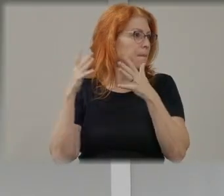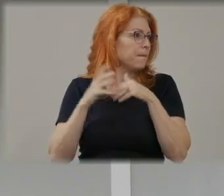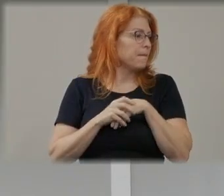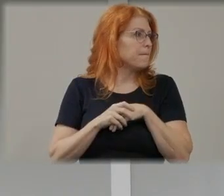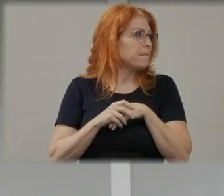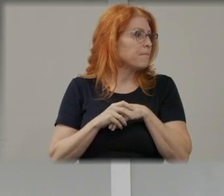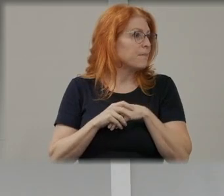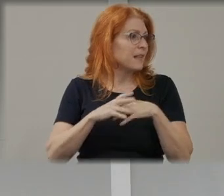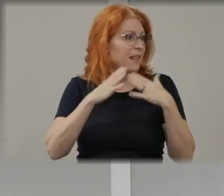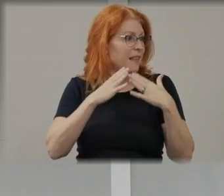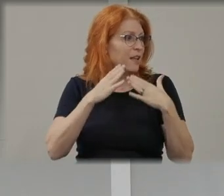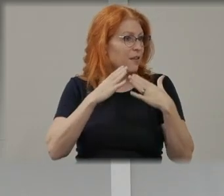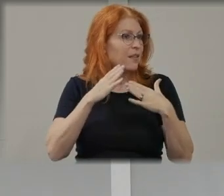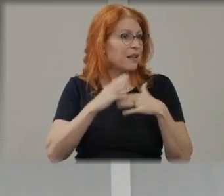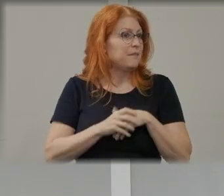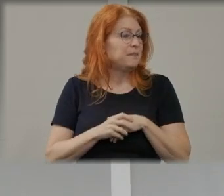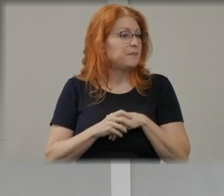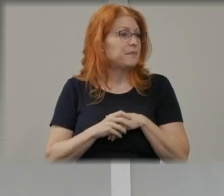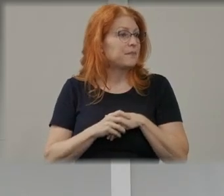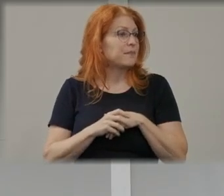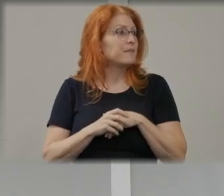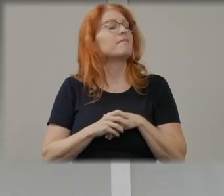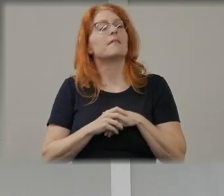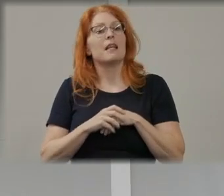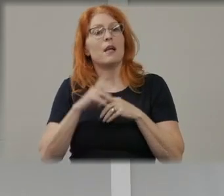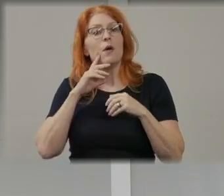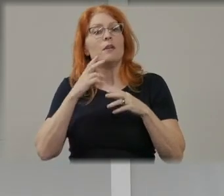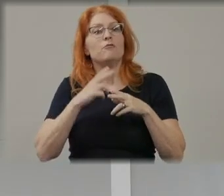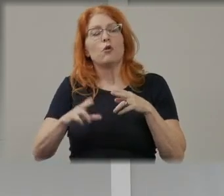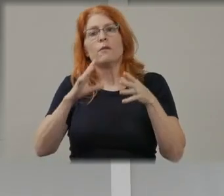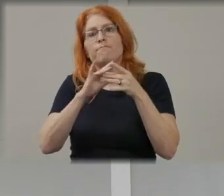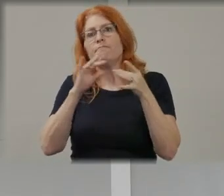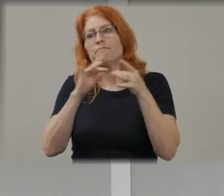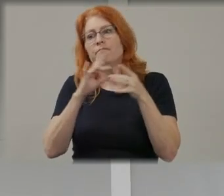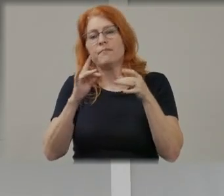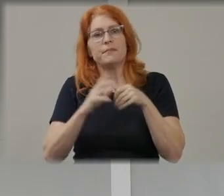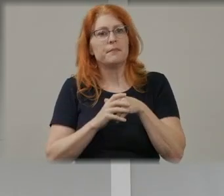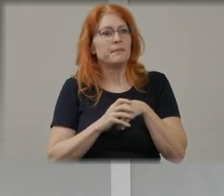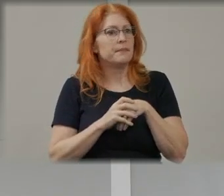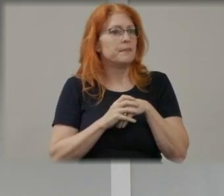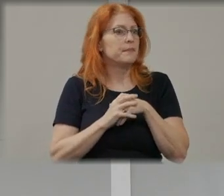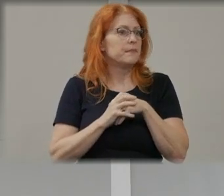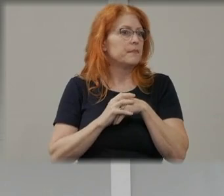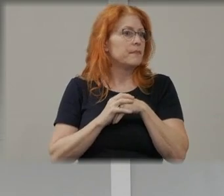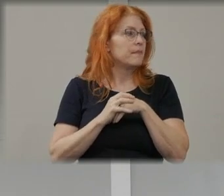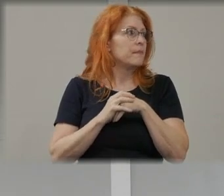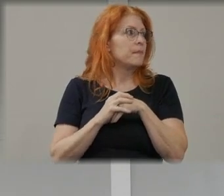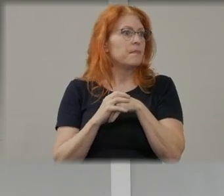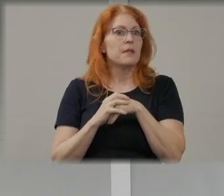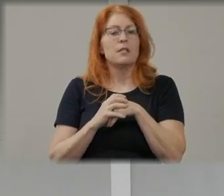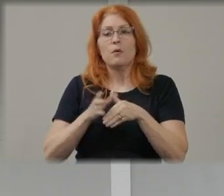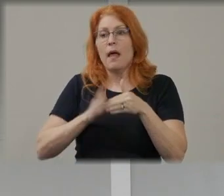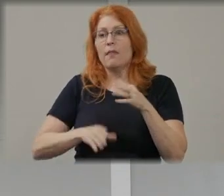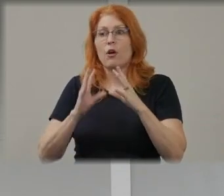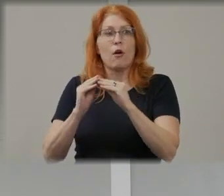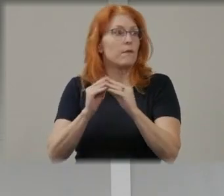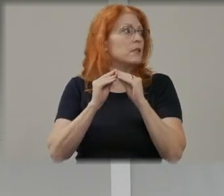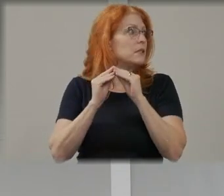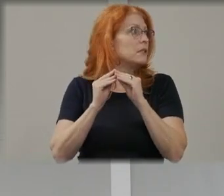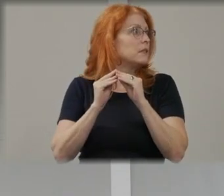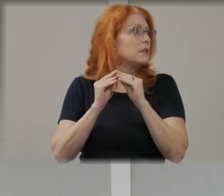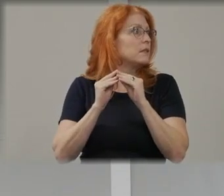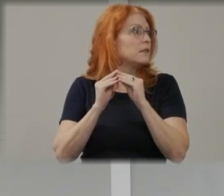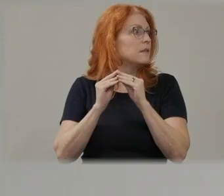Thanks so much, Shar. And I have to just say, just to sort of end the conference here, I do want to have